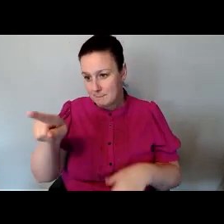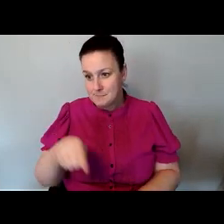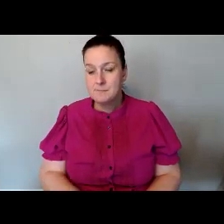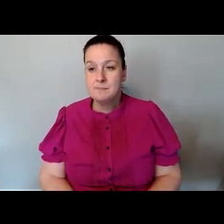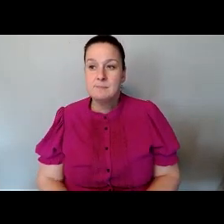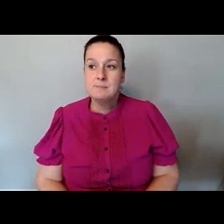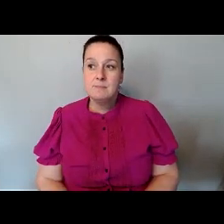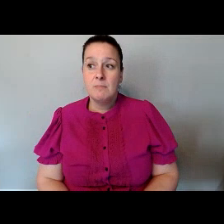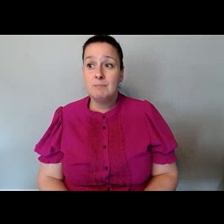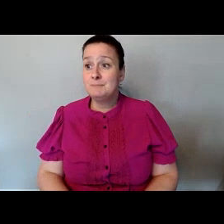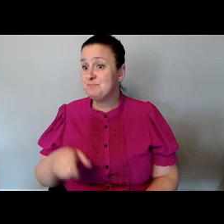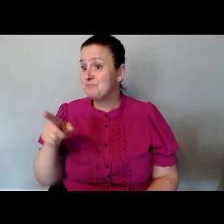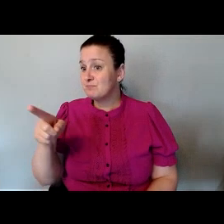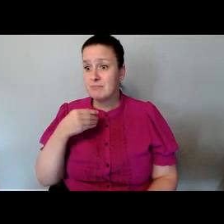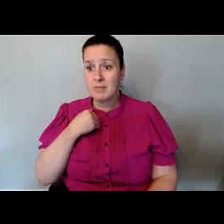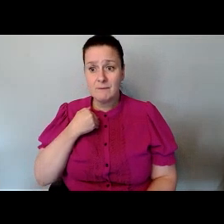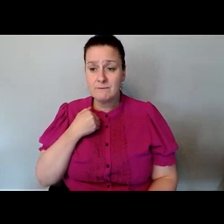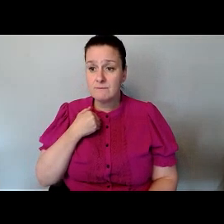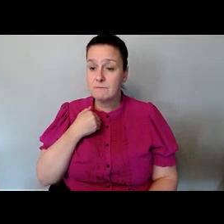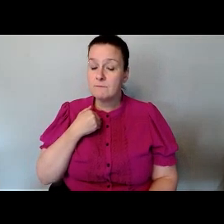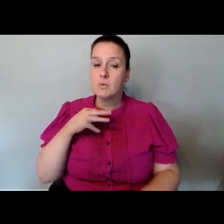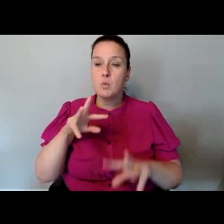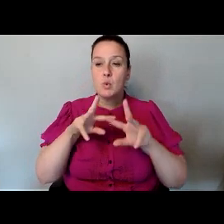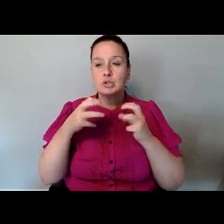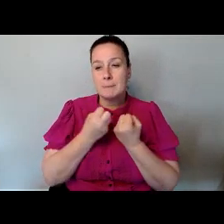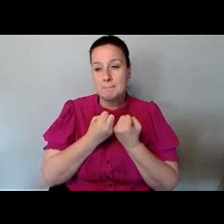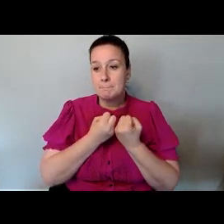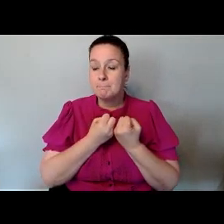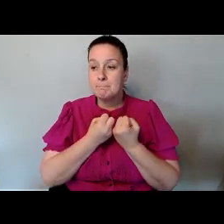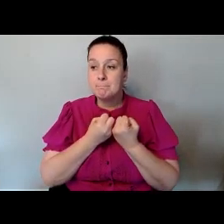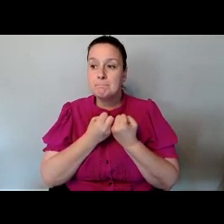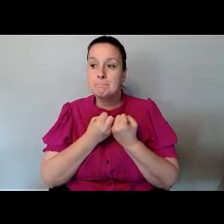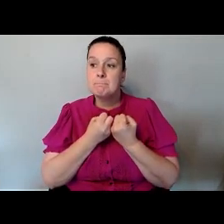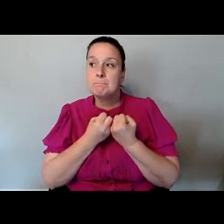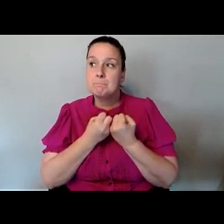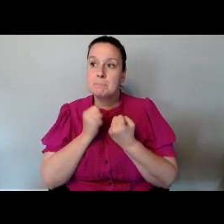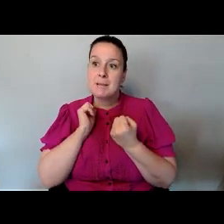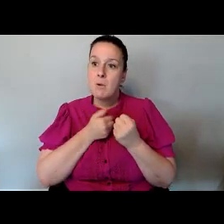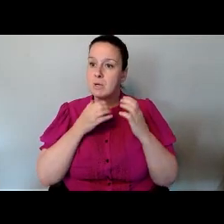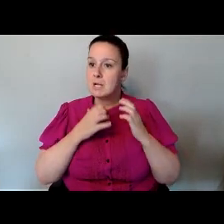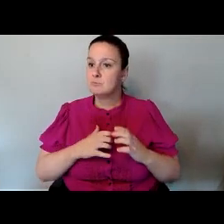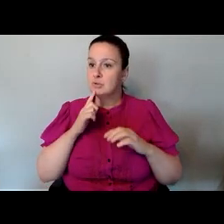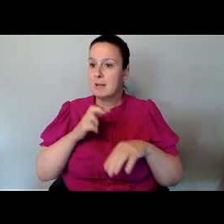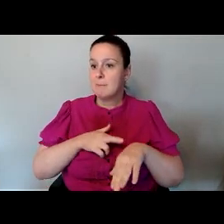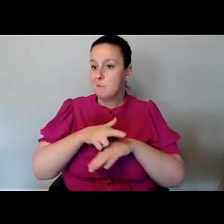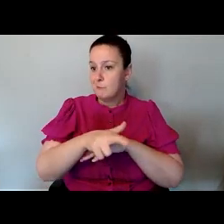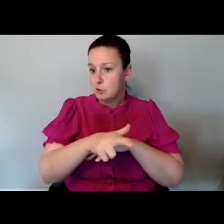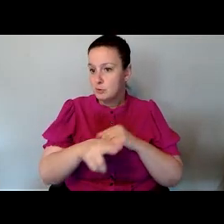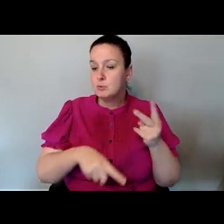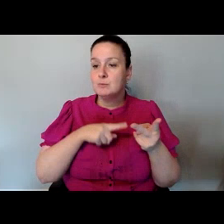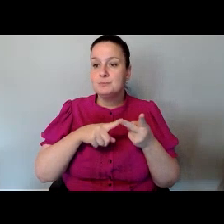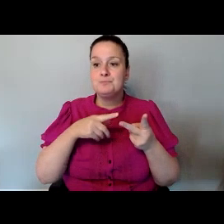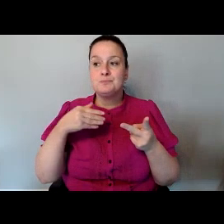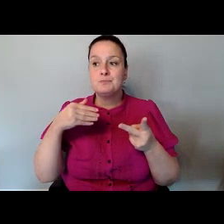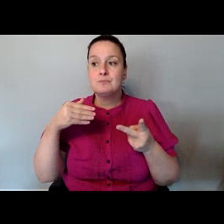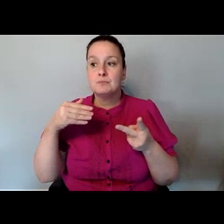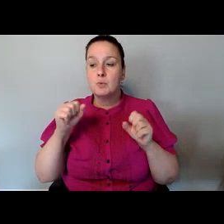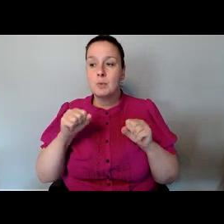they have workshops that our customers can be referred to, and we can do some